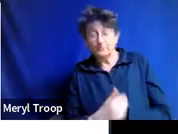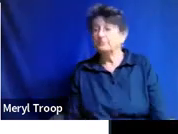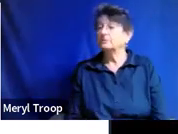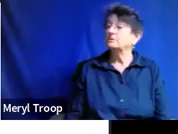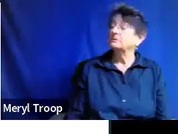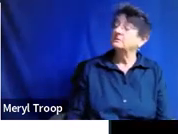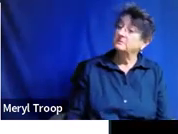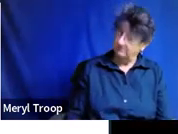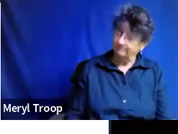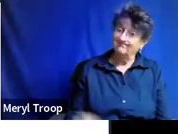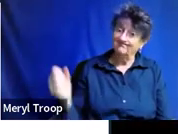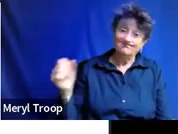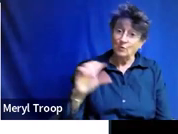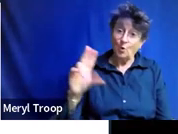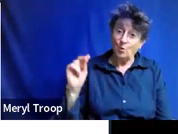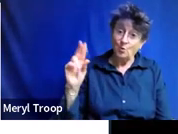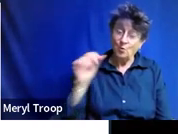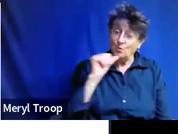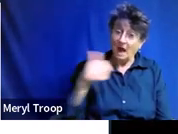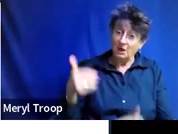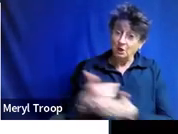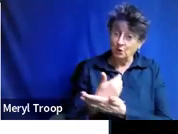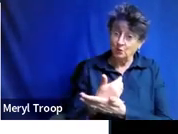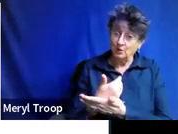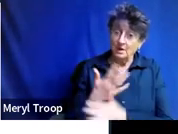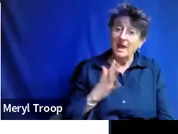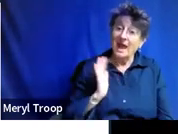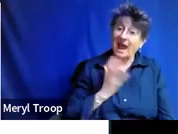of the must invite thing is new.